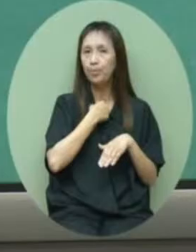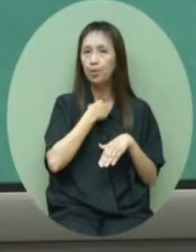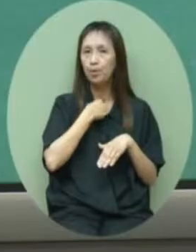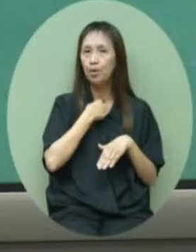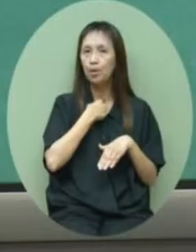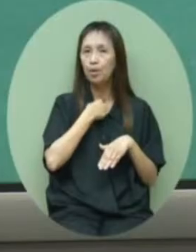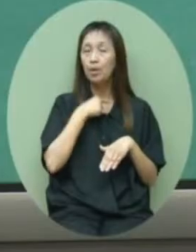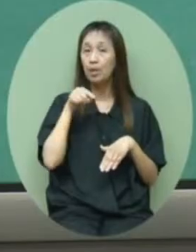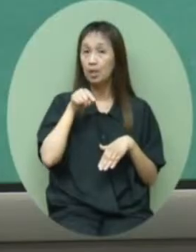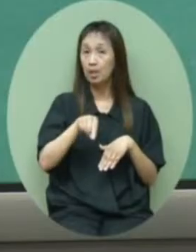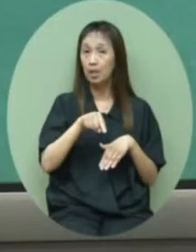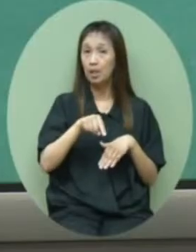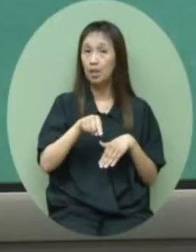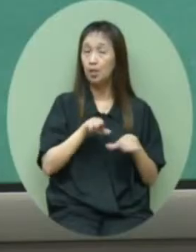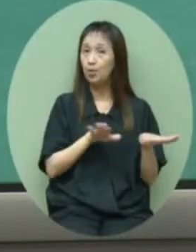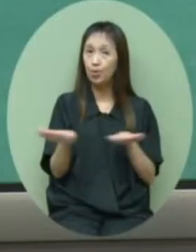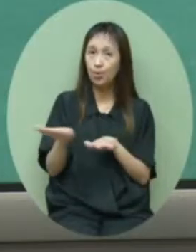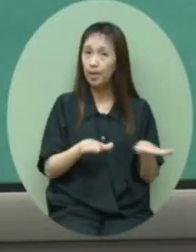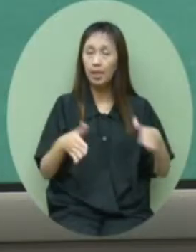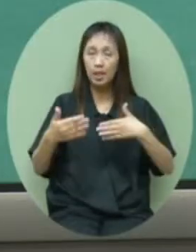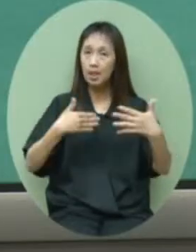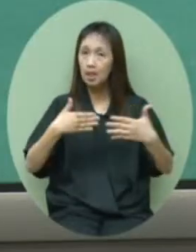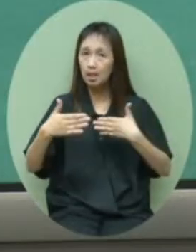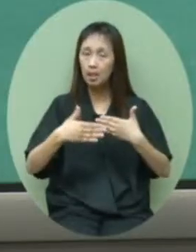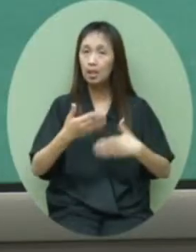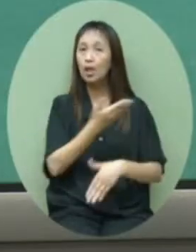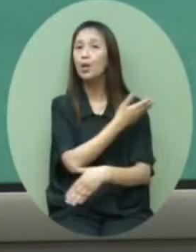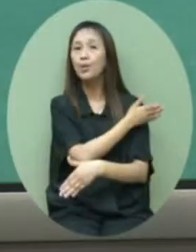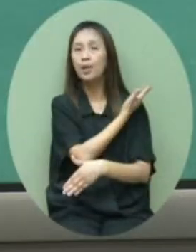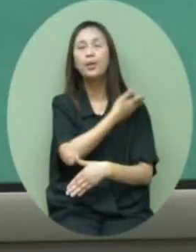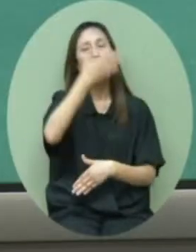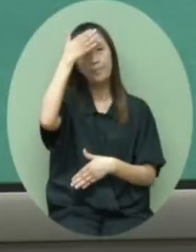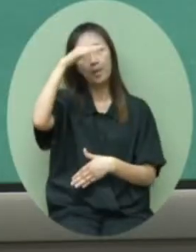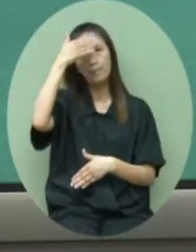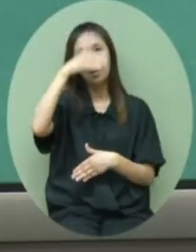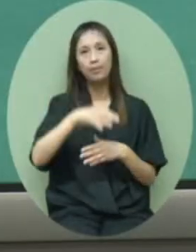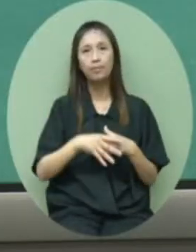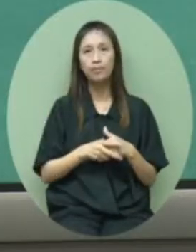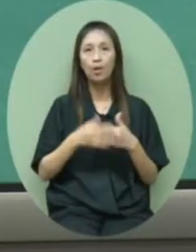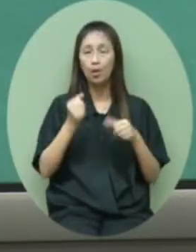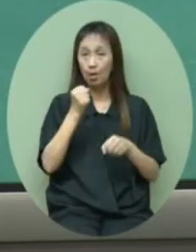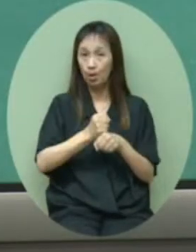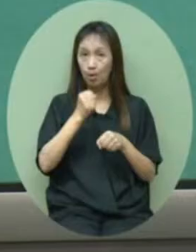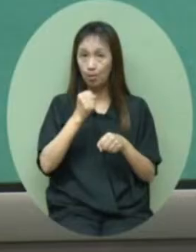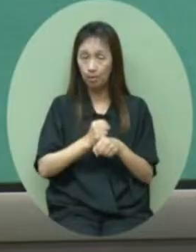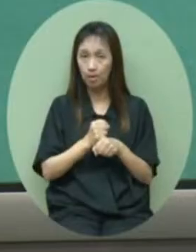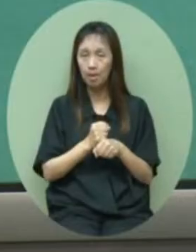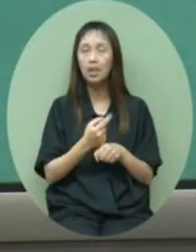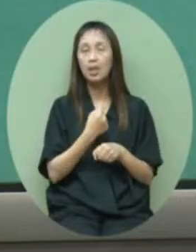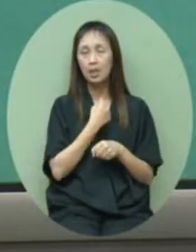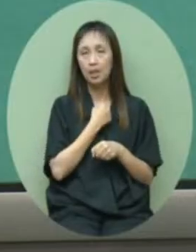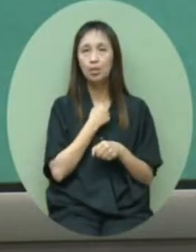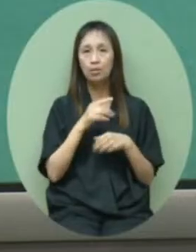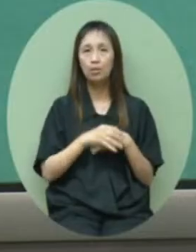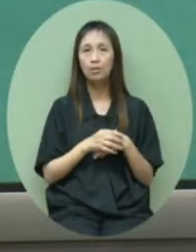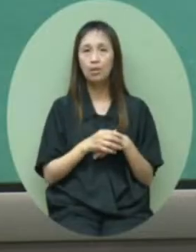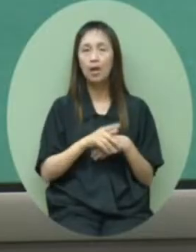same time, address residents' mind at ease when they deal with water